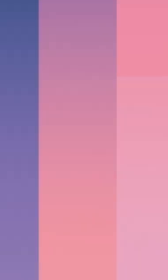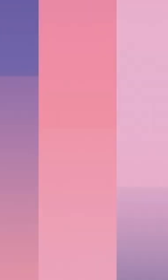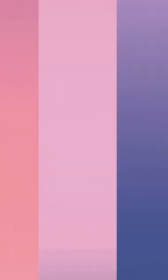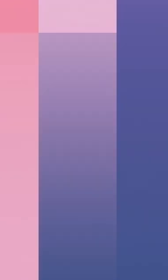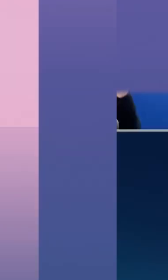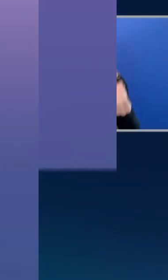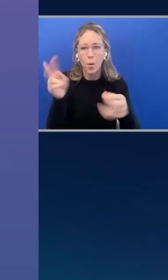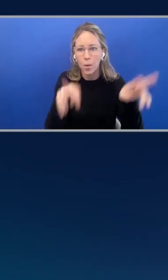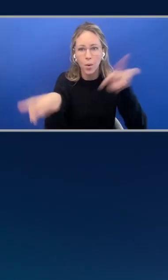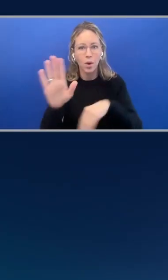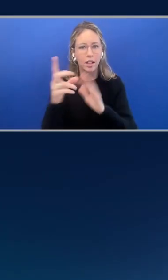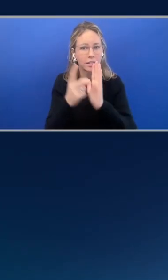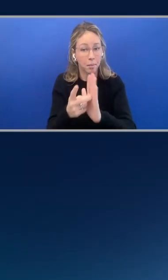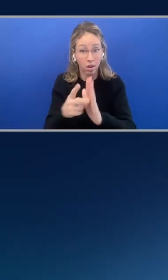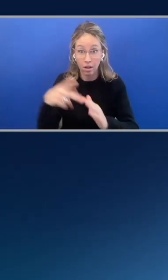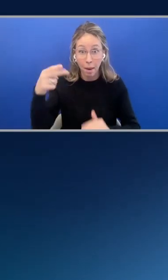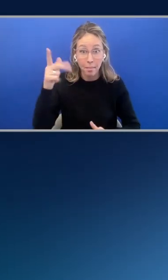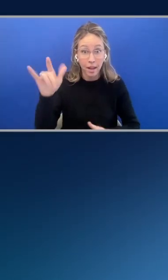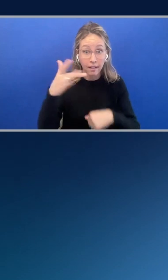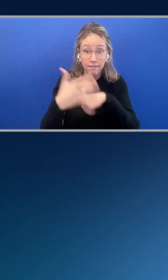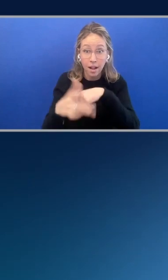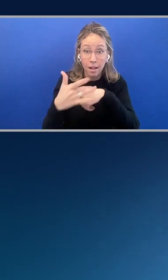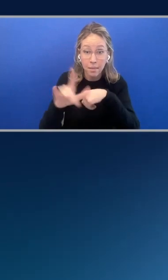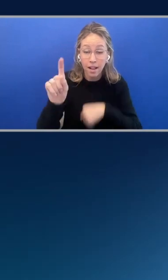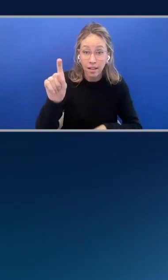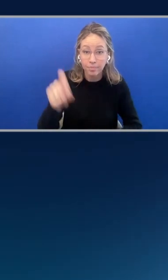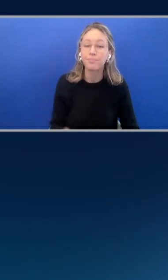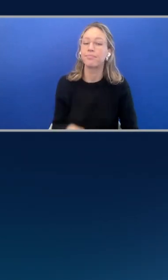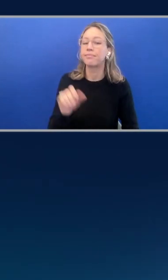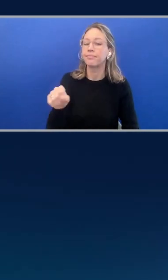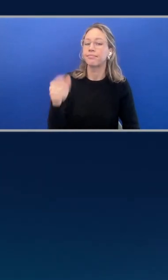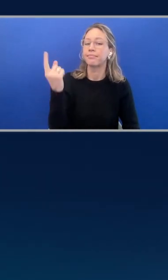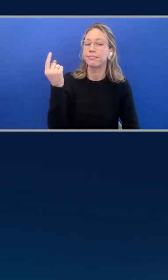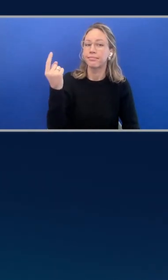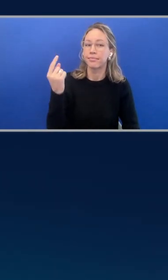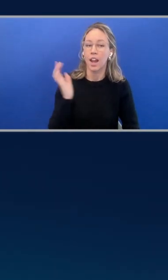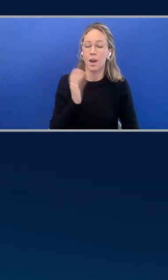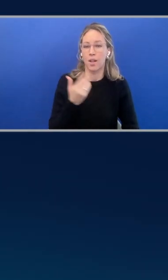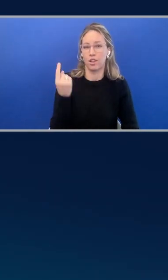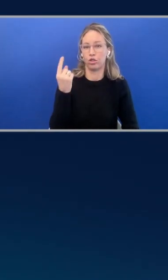out? Is this publicly available? Yes. Our last year version is in